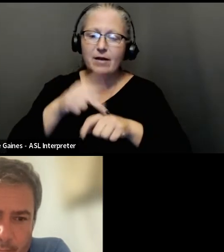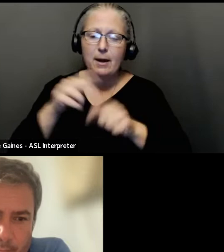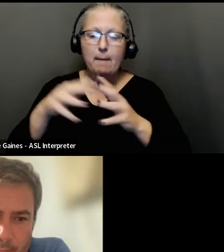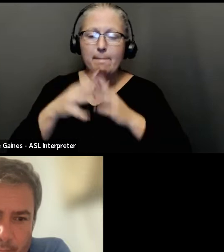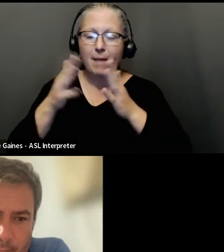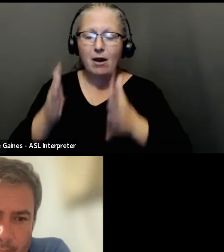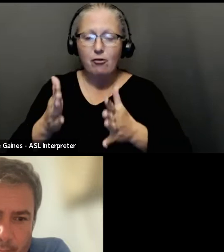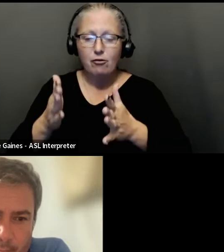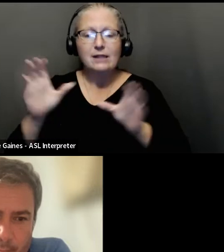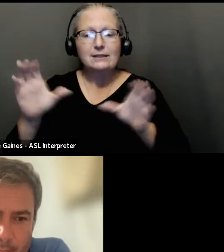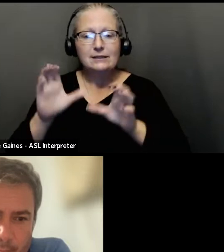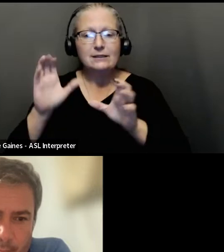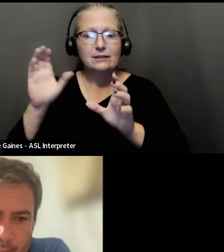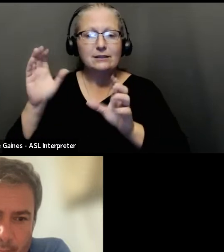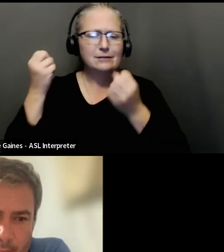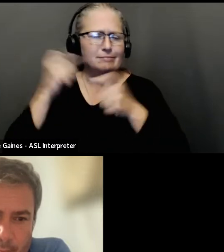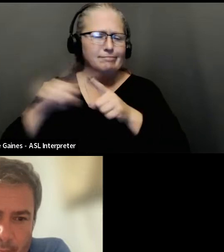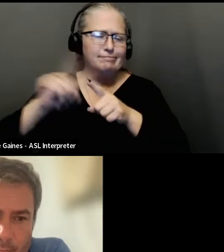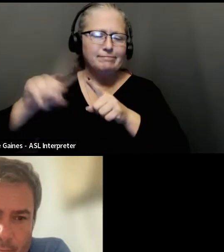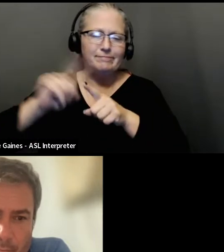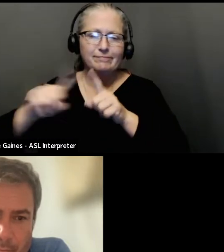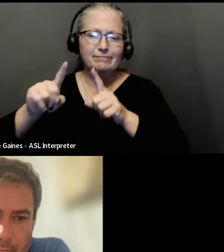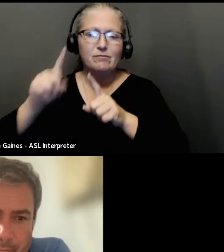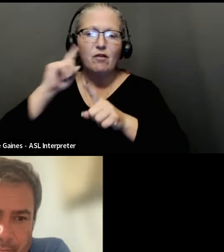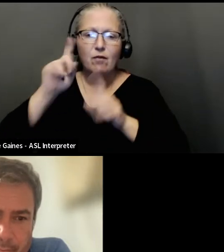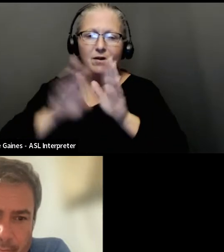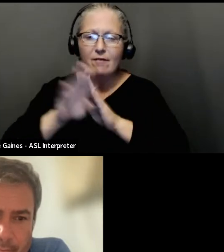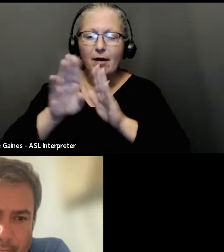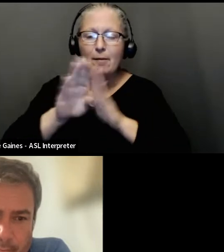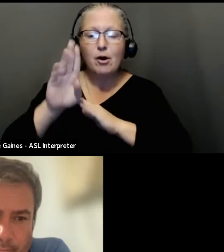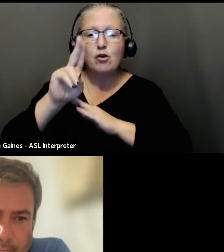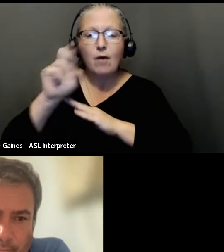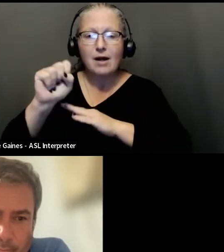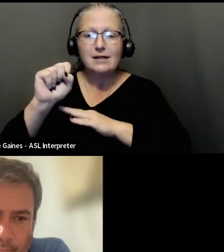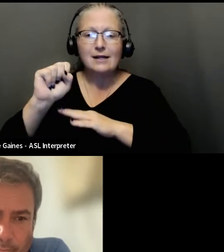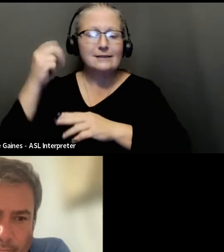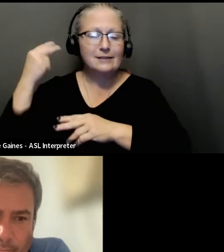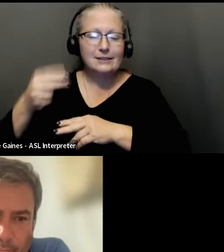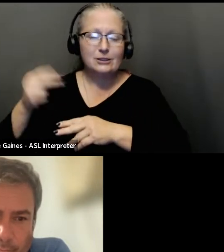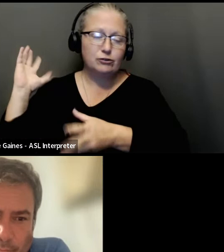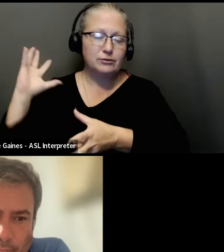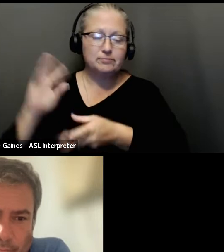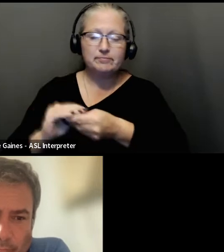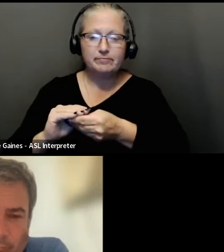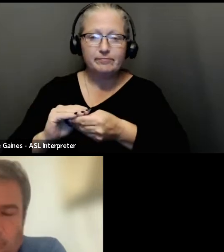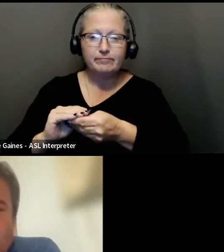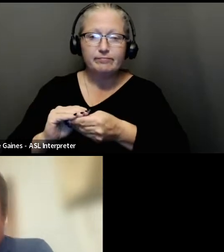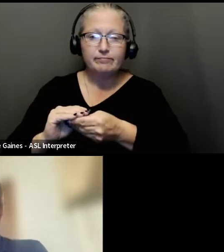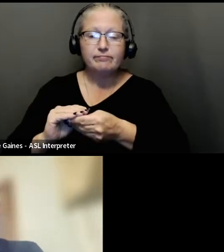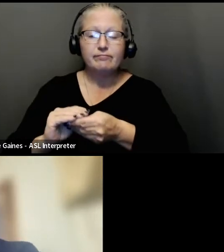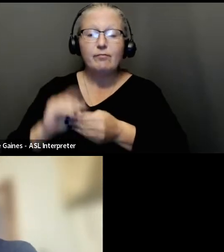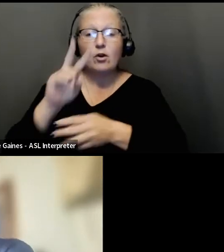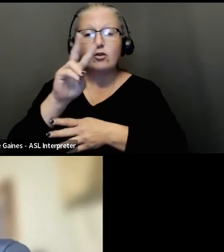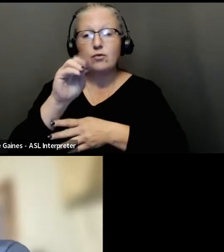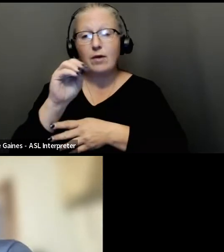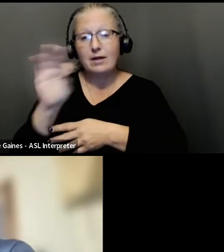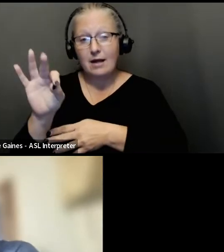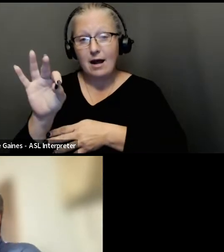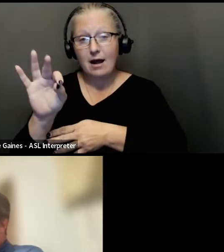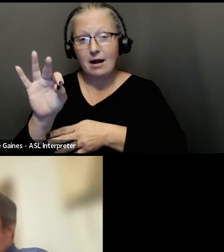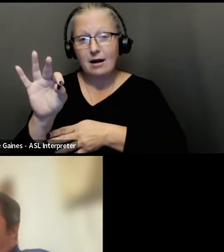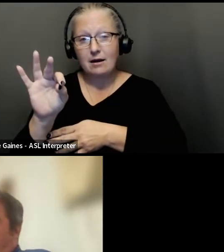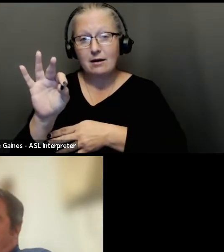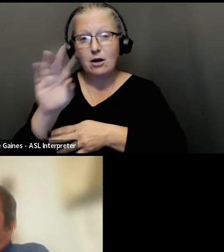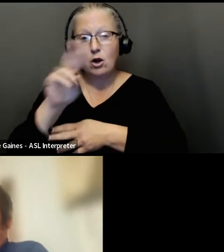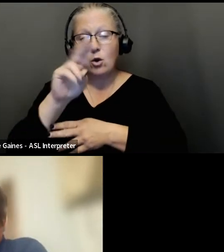Americans had made in the countless ways toward the development of the United States history. And whereas in 2009,